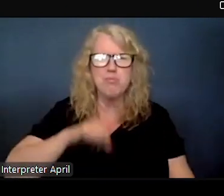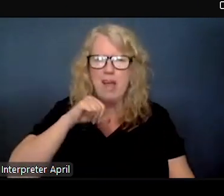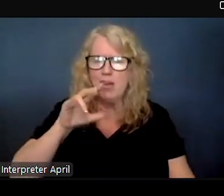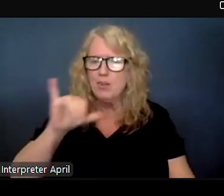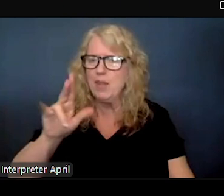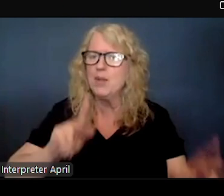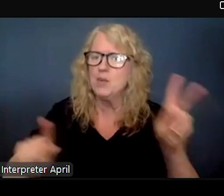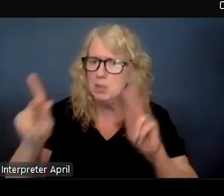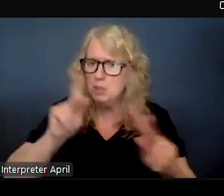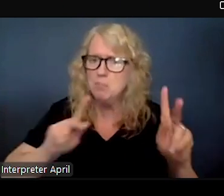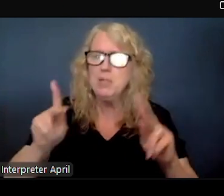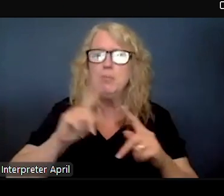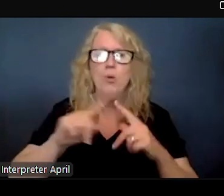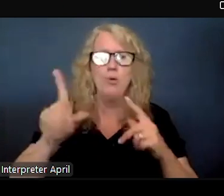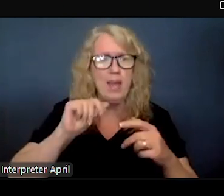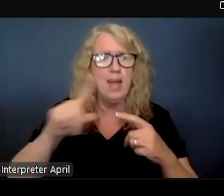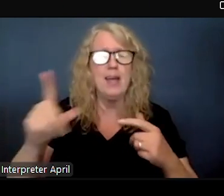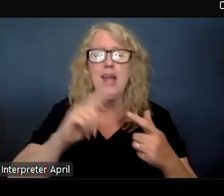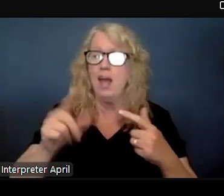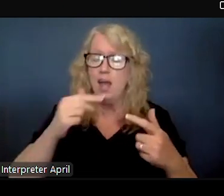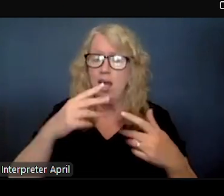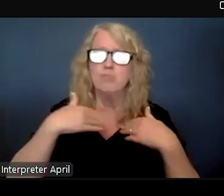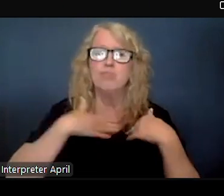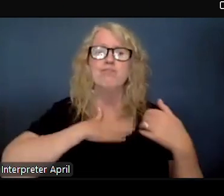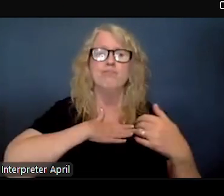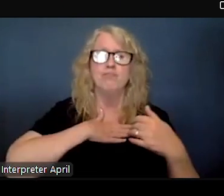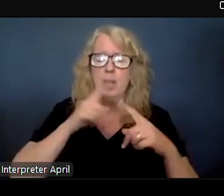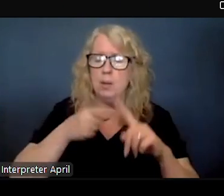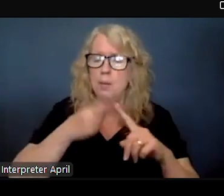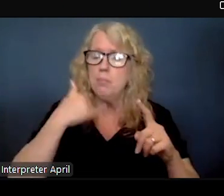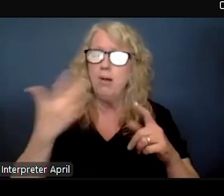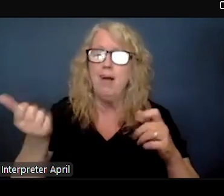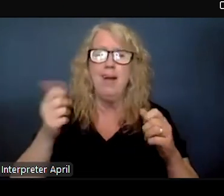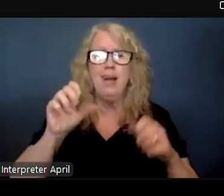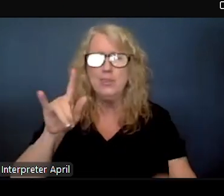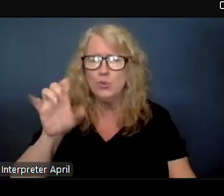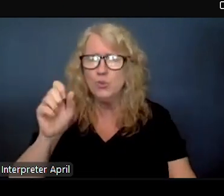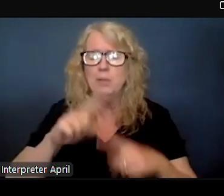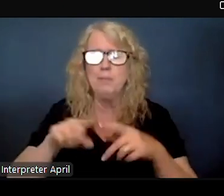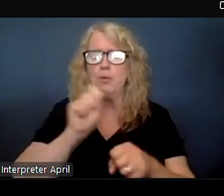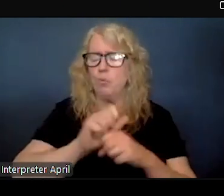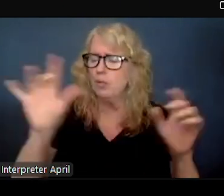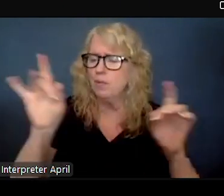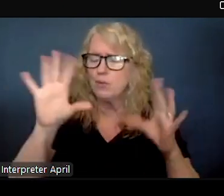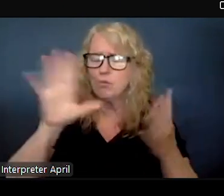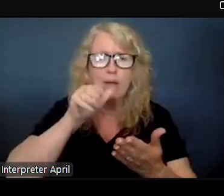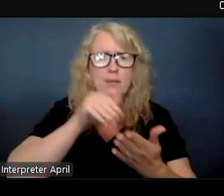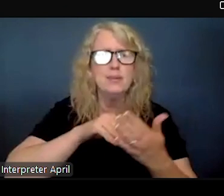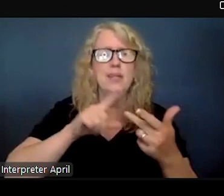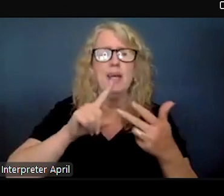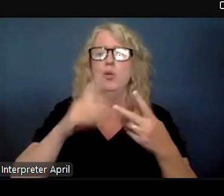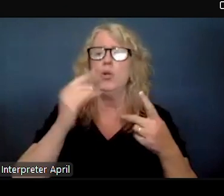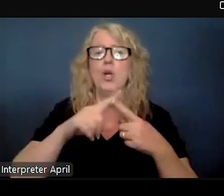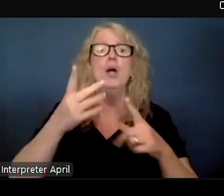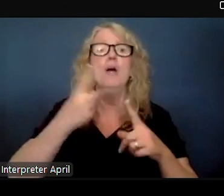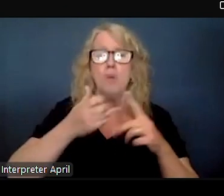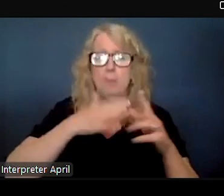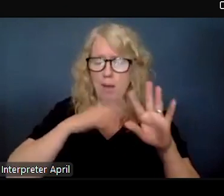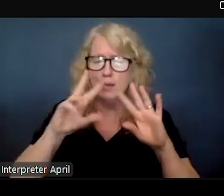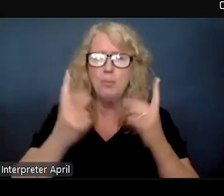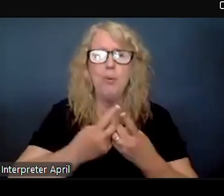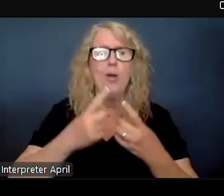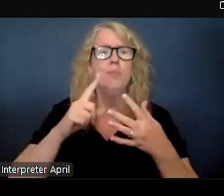features people who have personally been touched by suicide loss, people who work at crisis centers, people who work in for my